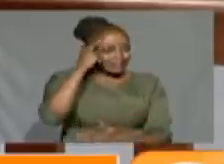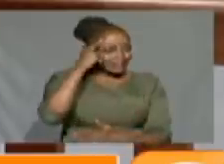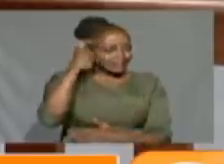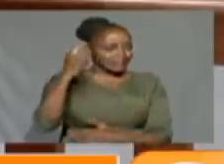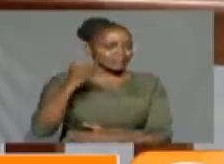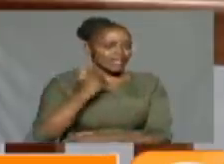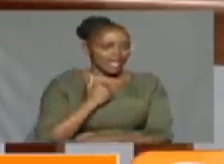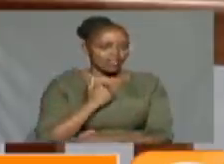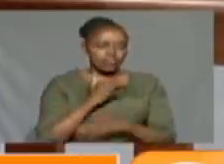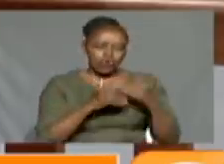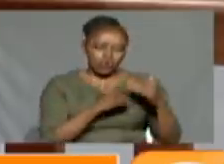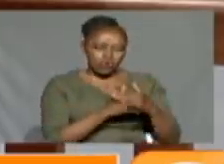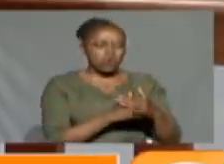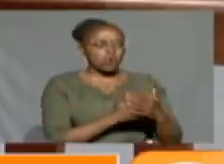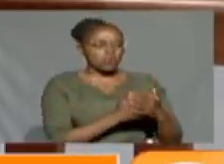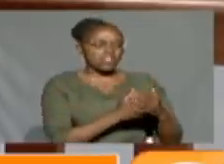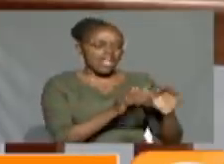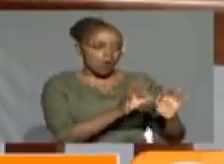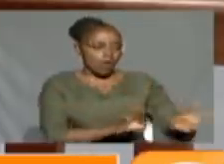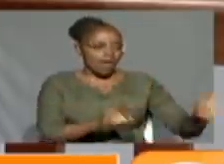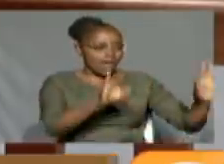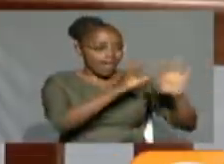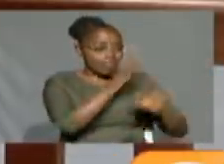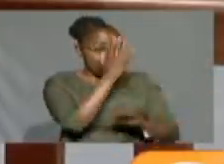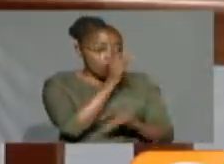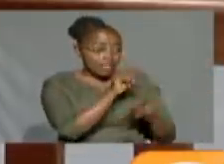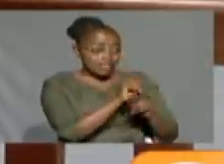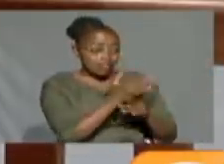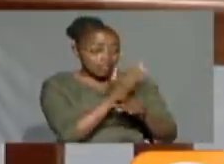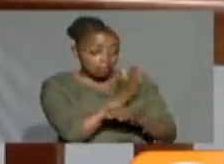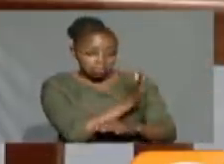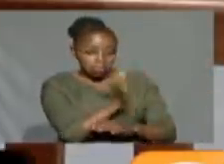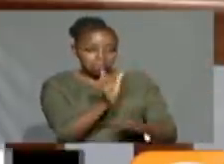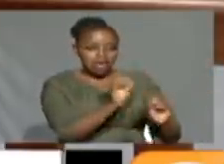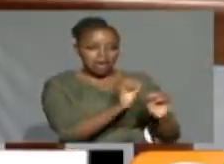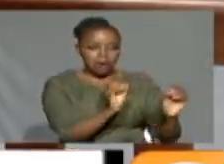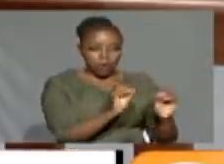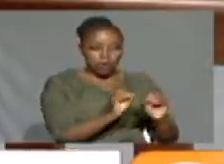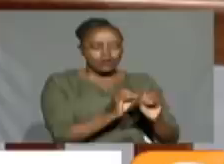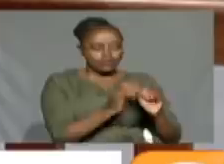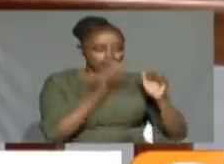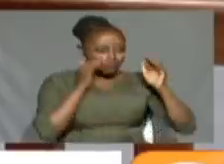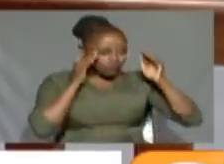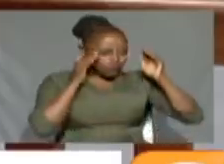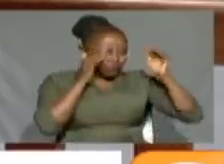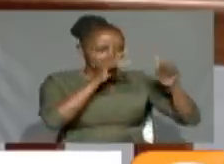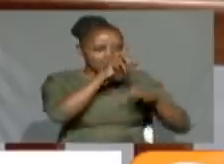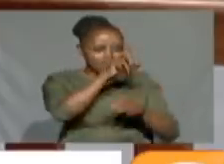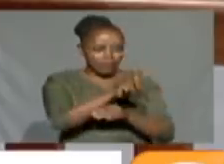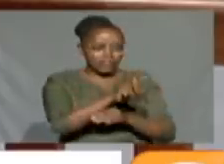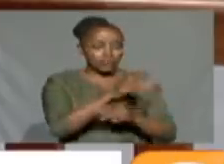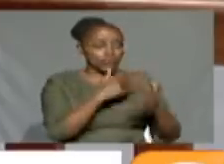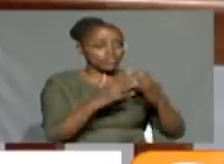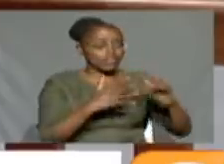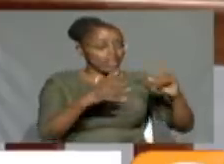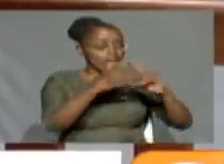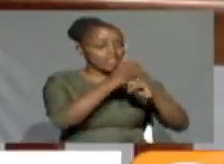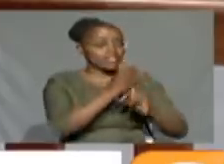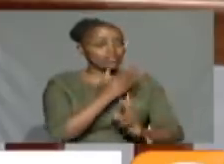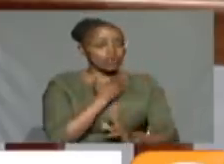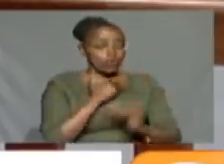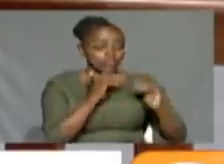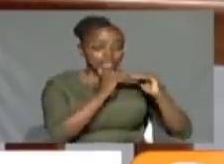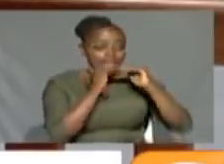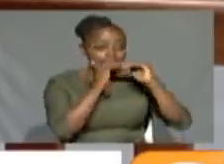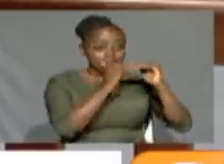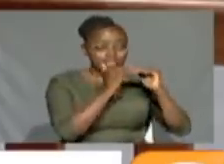are valid, and they should never be detracted. They should really get focused on what they want to achieve. Yeah. Equity is